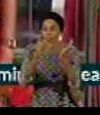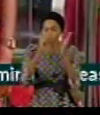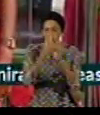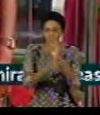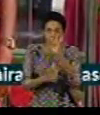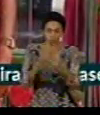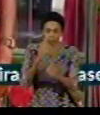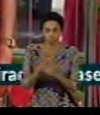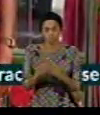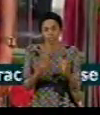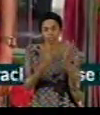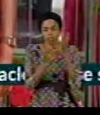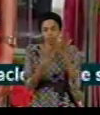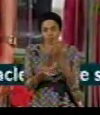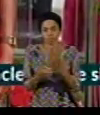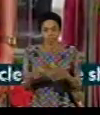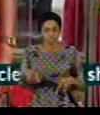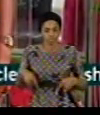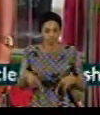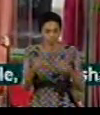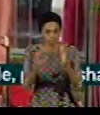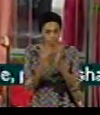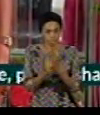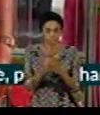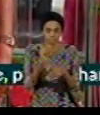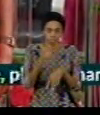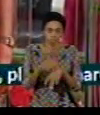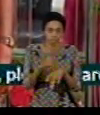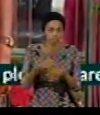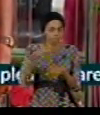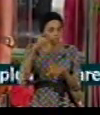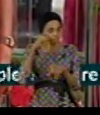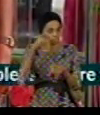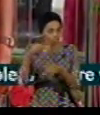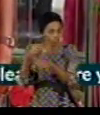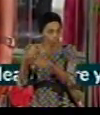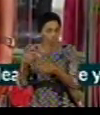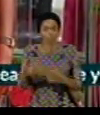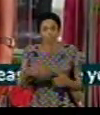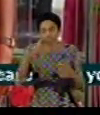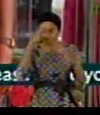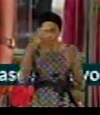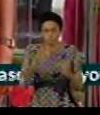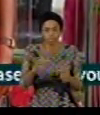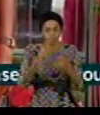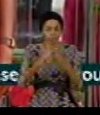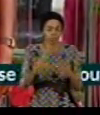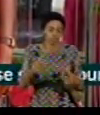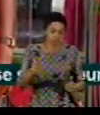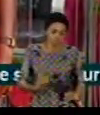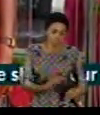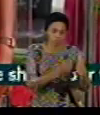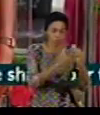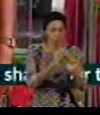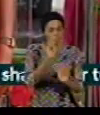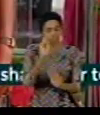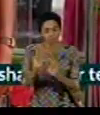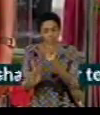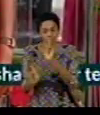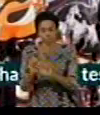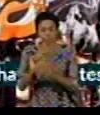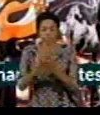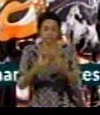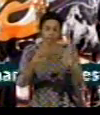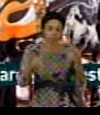Crusade. During that time, she decided to go along with the people of 1 million